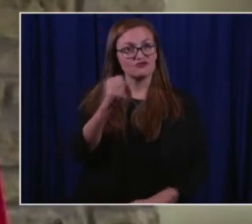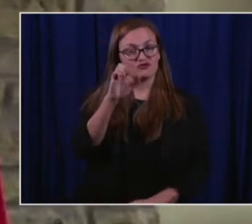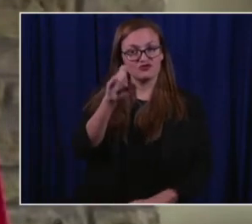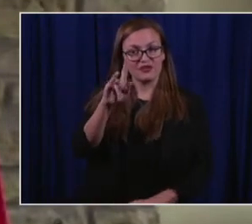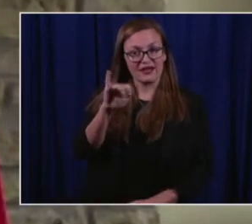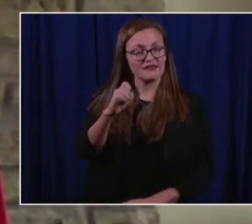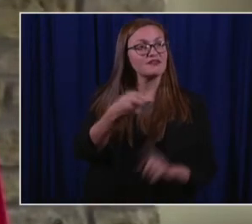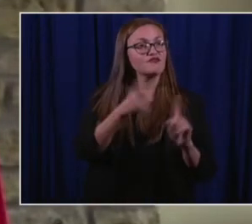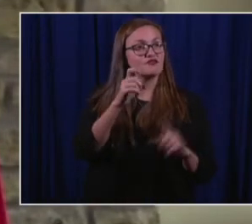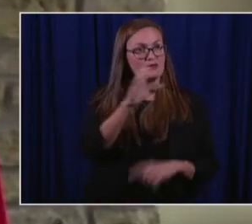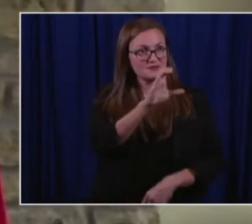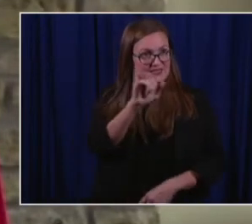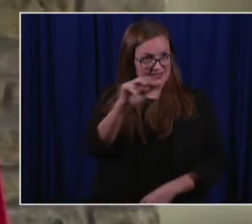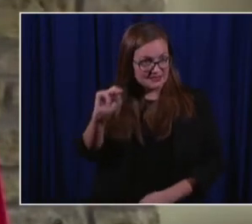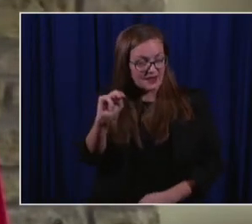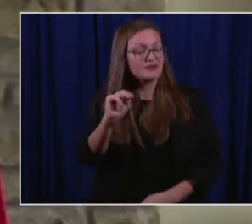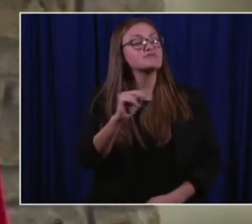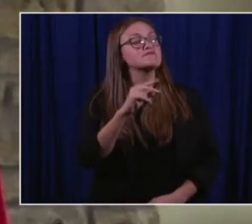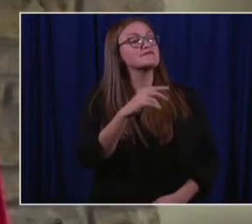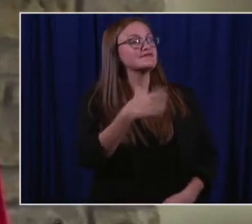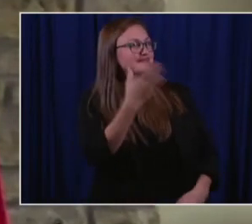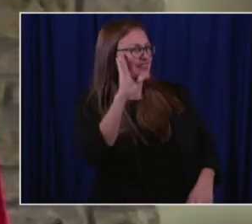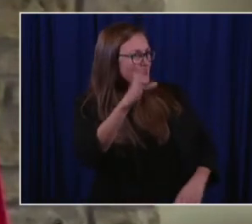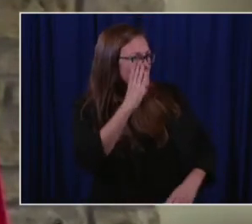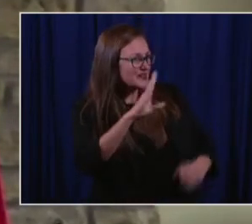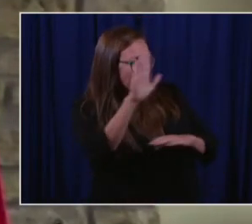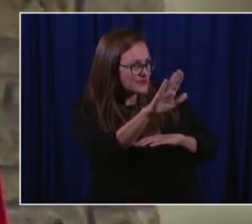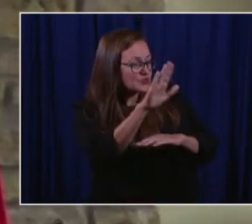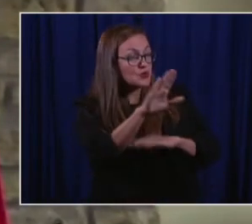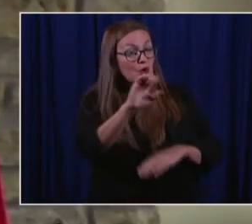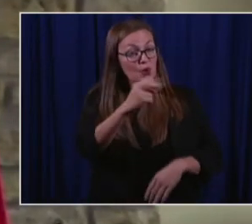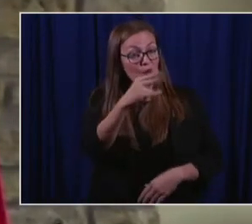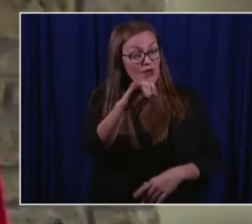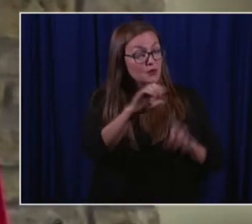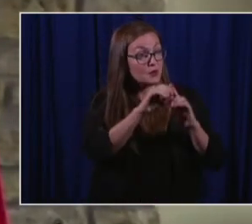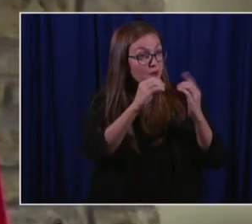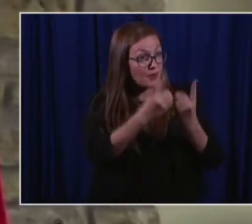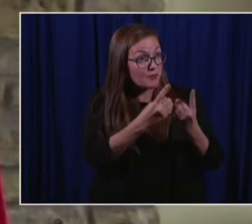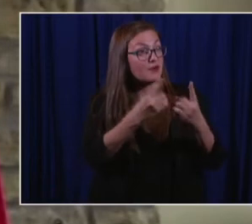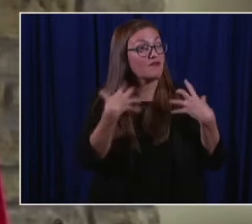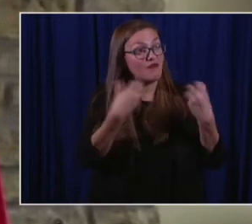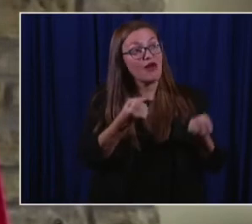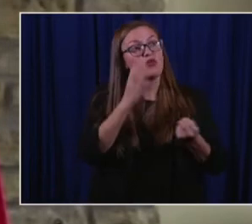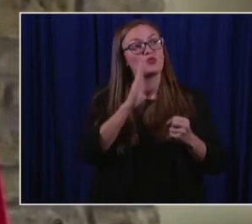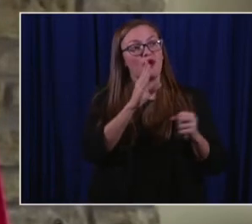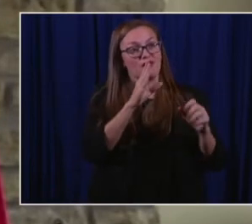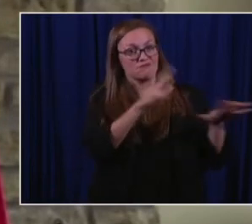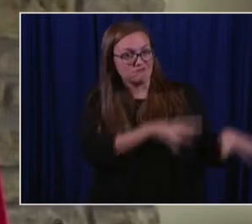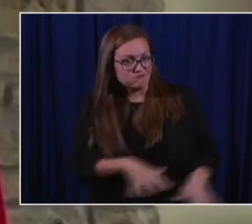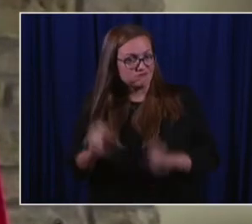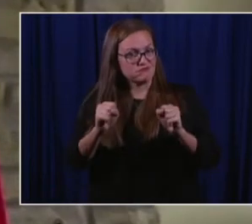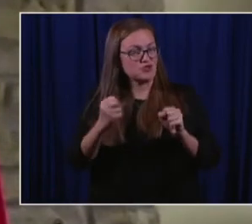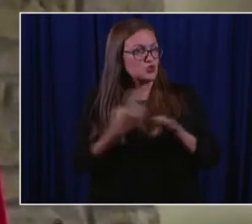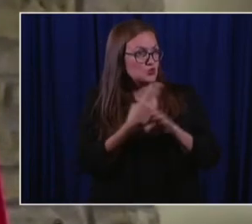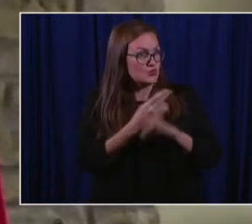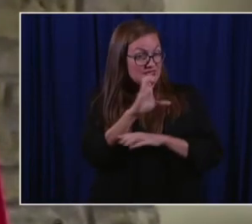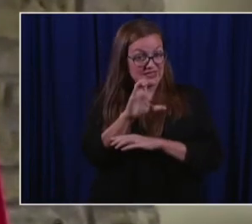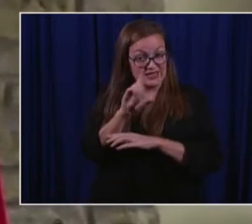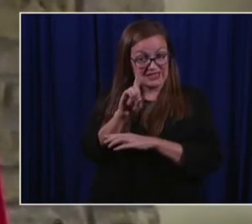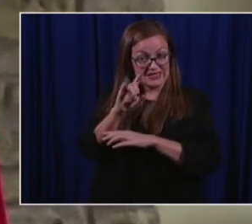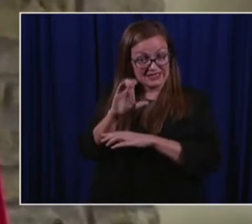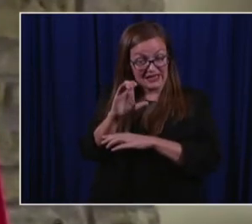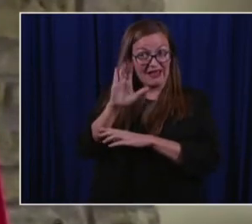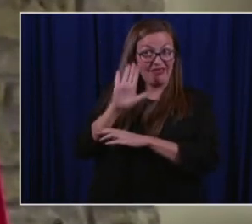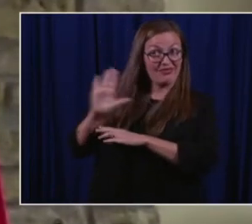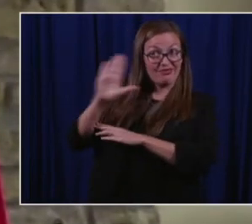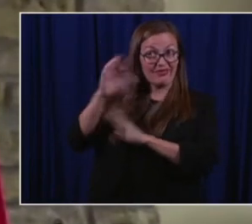Health adopt the CDC guidelines for shorter quarantine periods for people who've been exposed? Yeah, we're